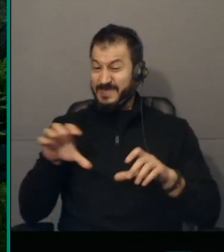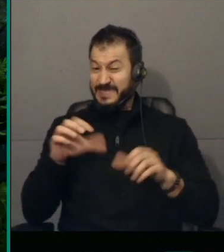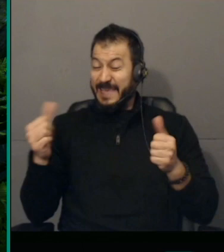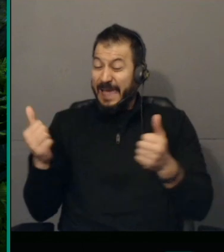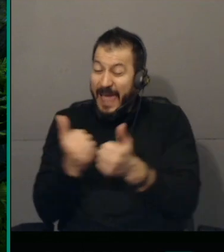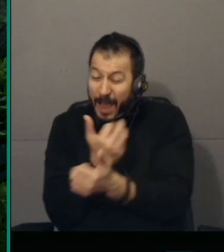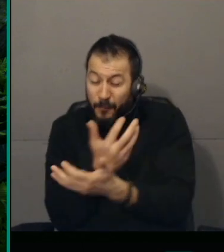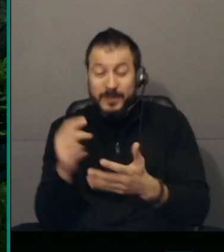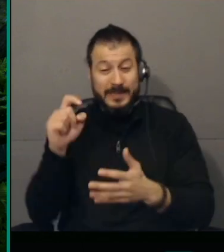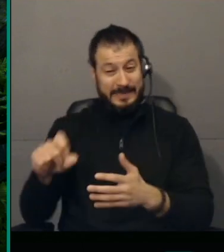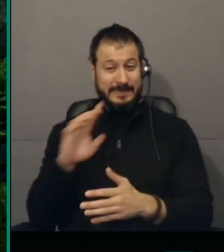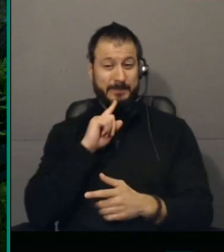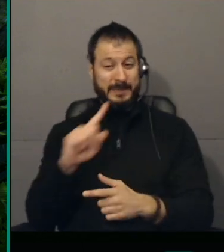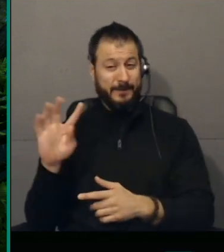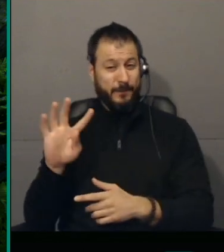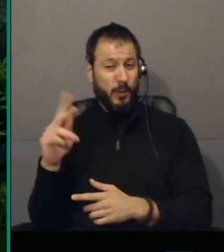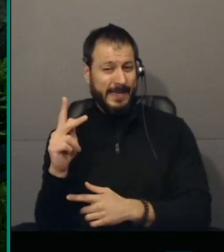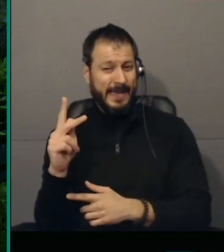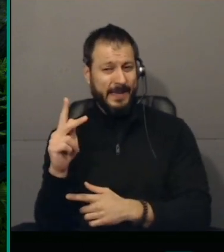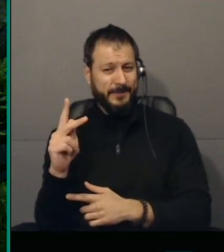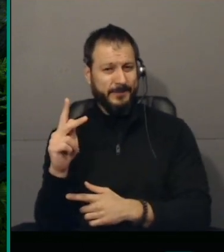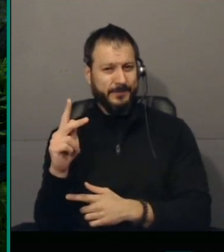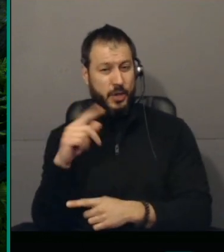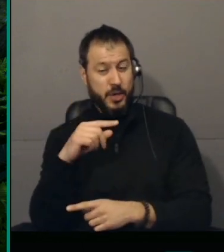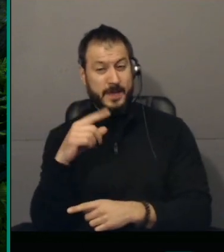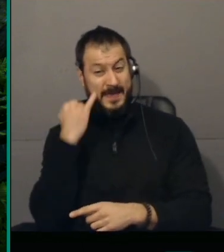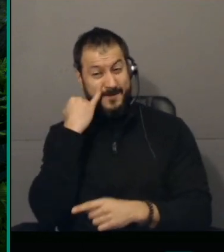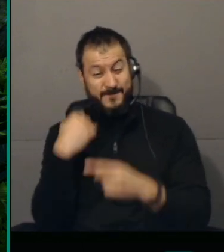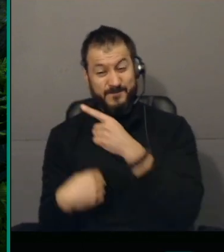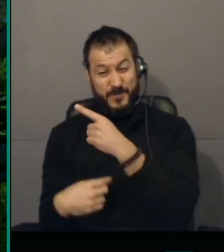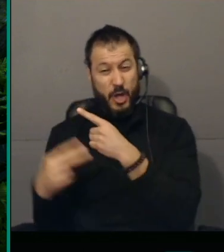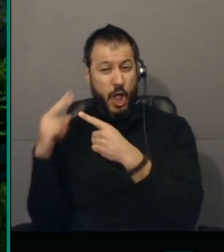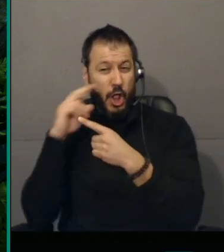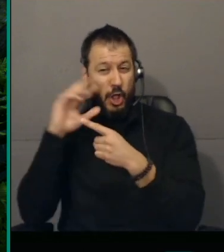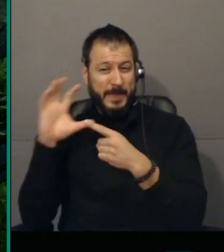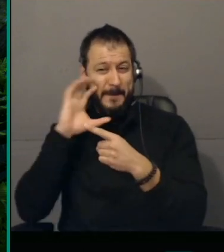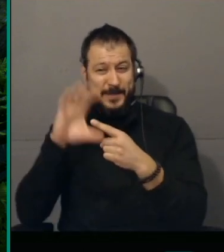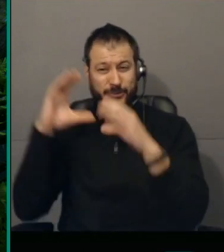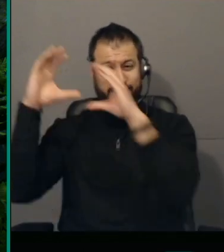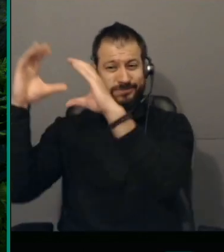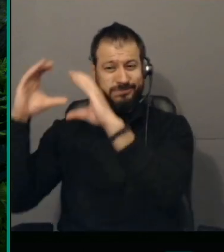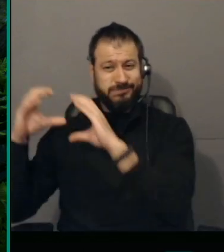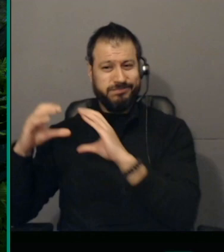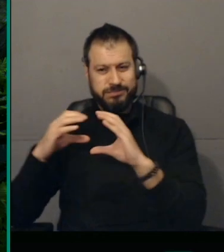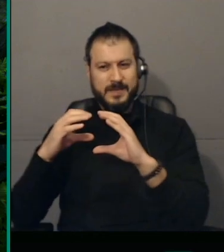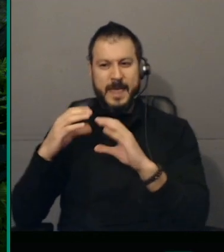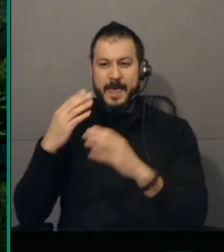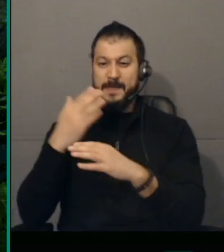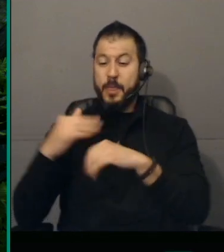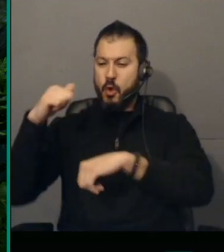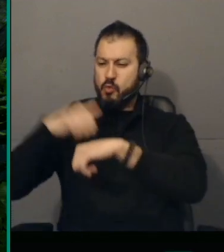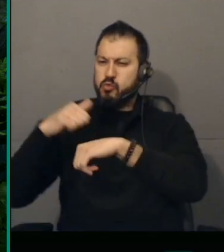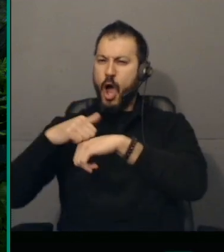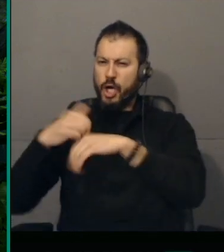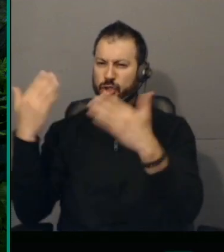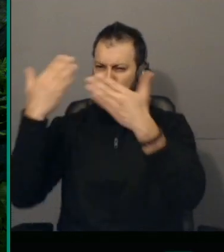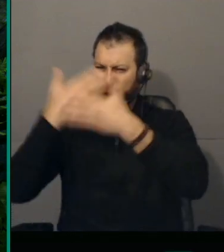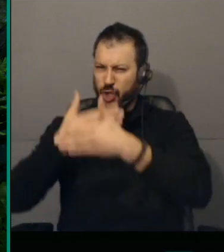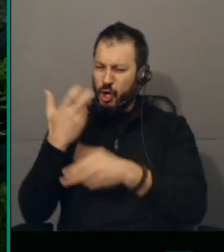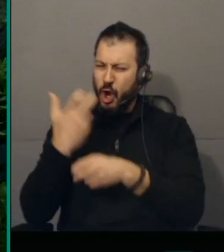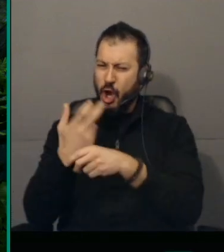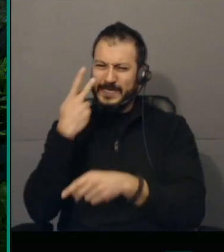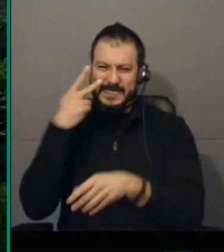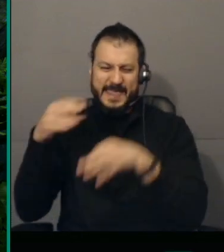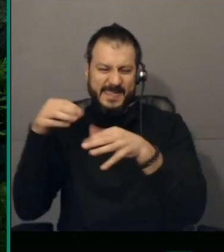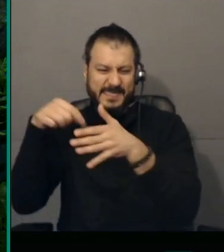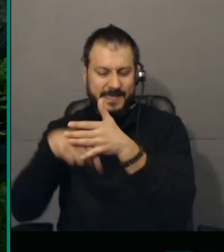everything really need to be 4K? If we look at these shadowed regions on the rock, it's quite dark and more difficult to pick up